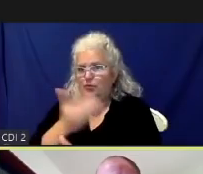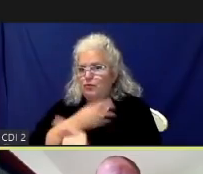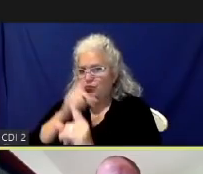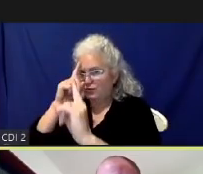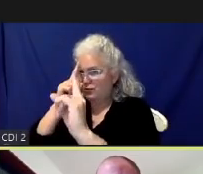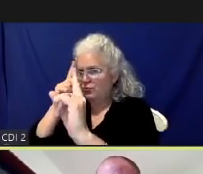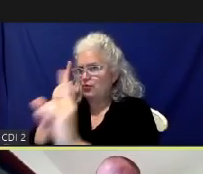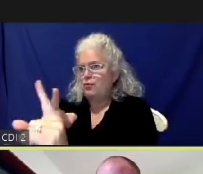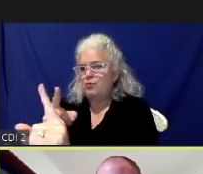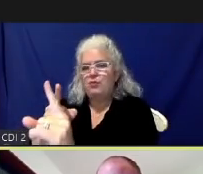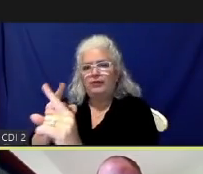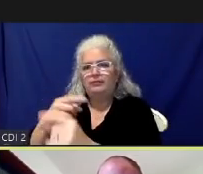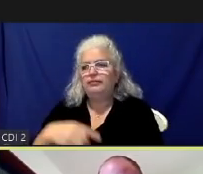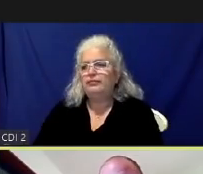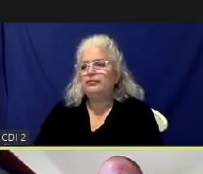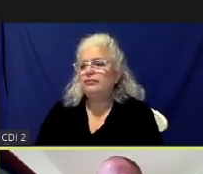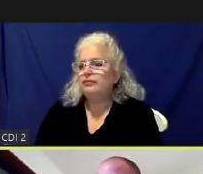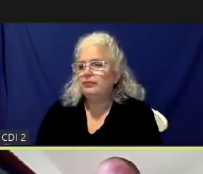are